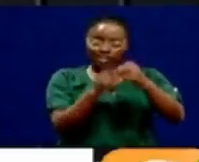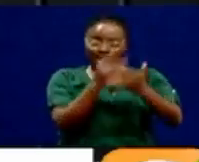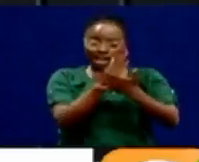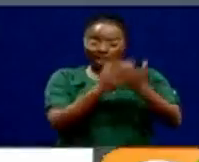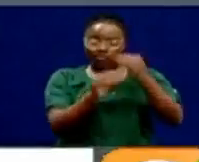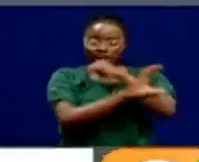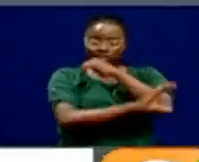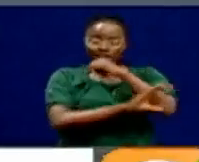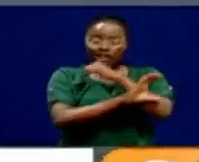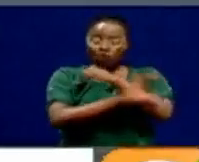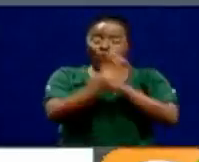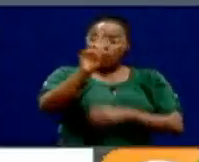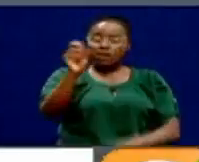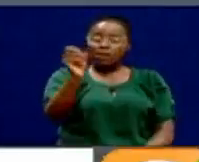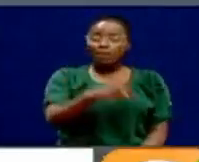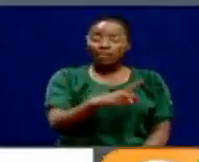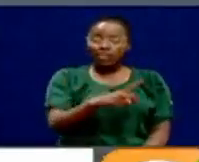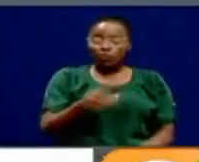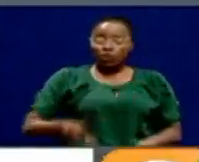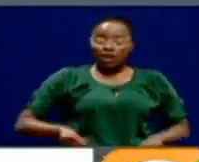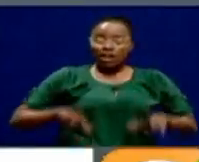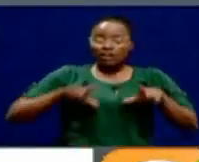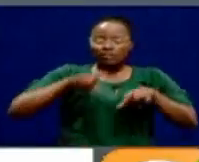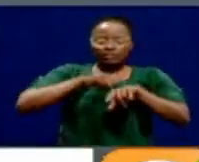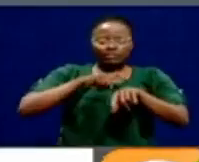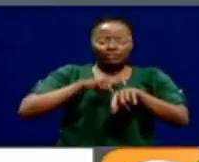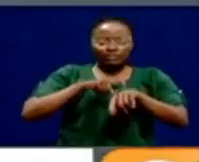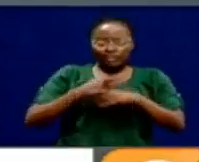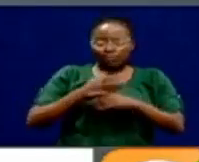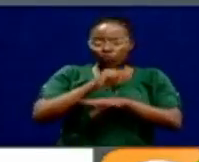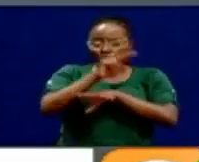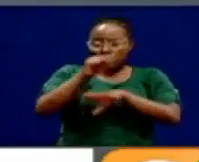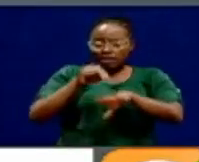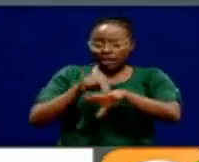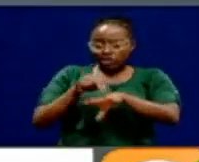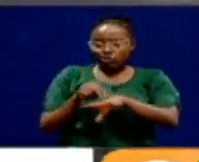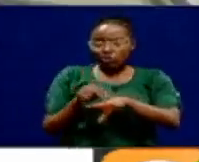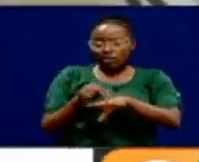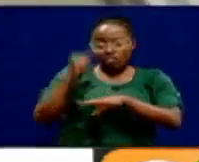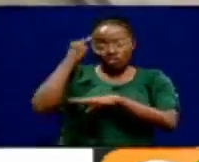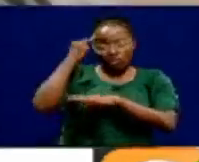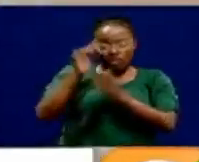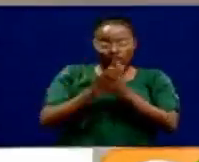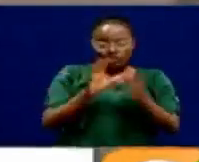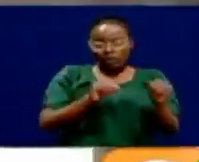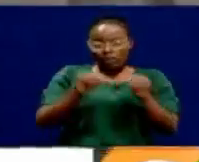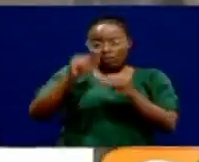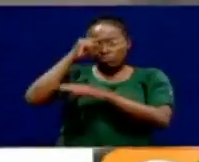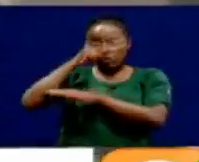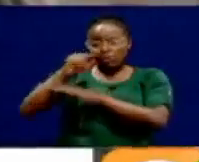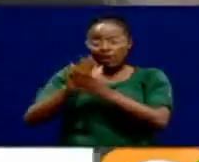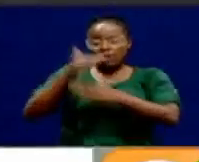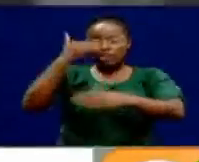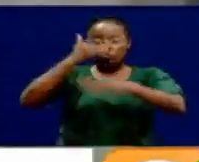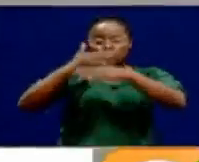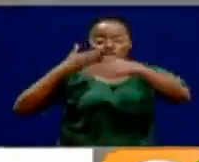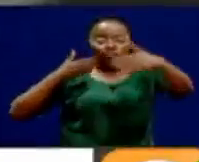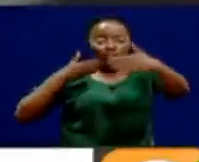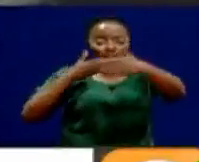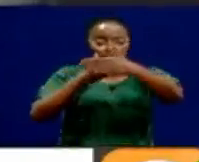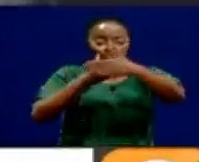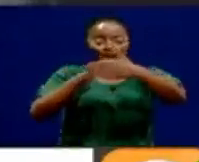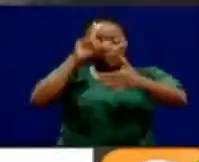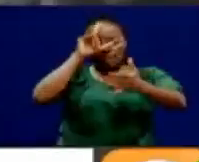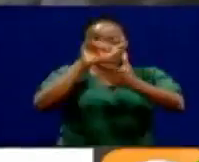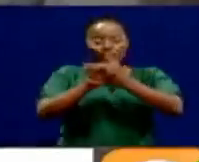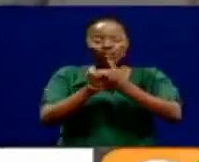half countries a month. Even though we live in a time with strong nationalist sentiments, anti-migrant policies and borders being closed, he